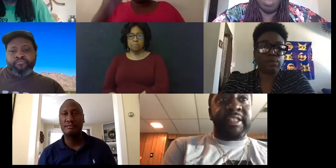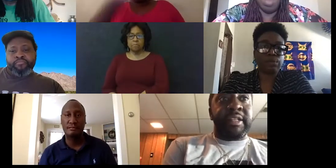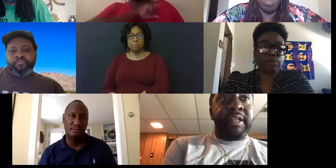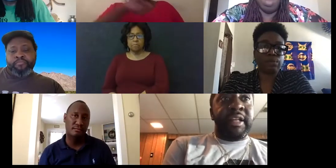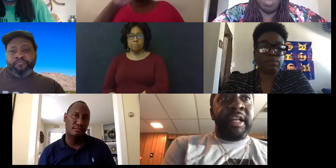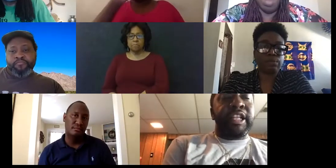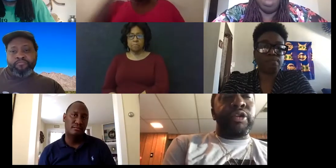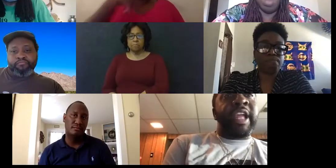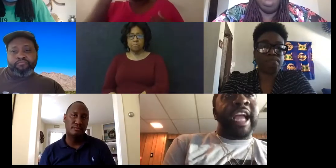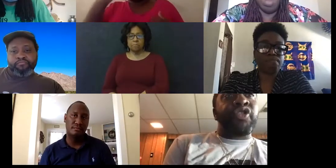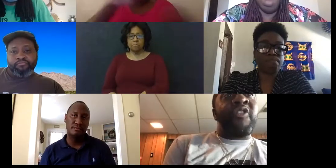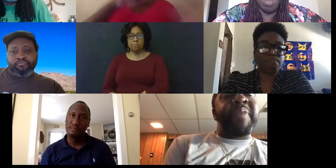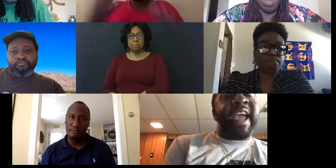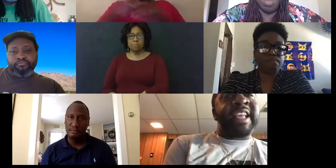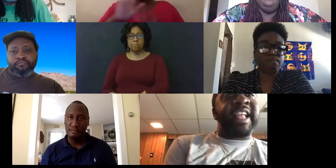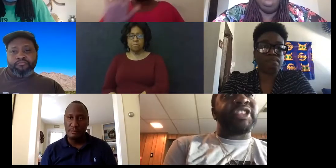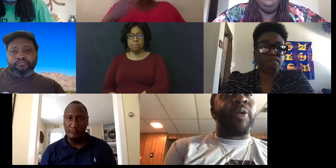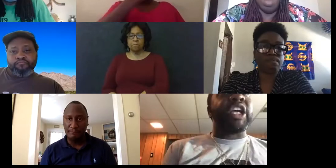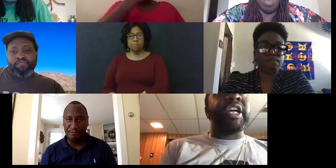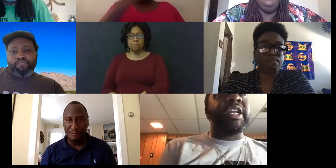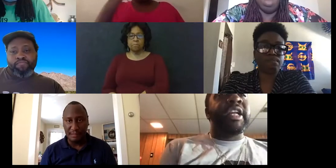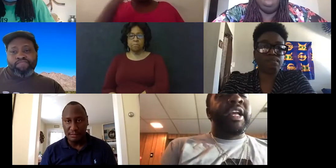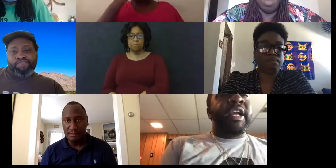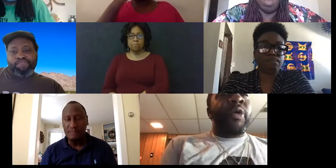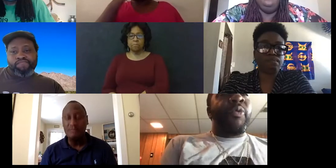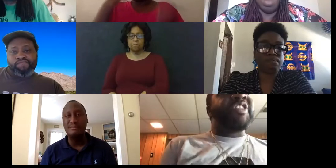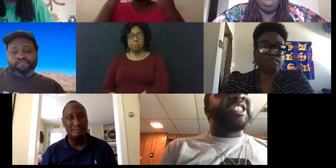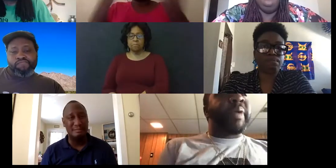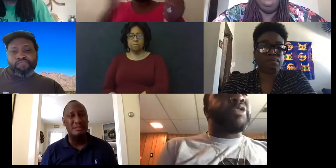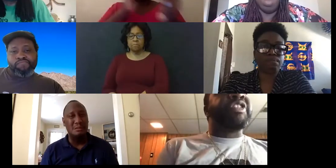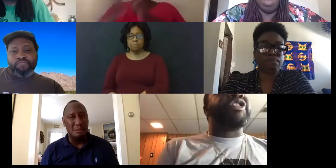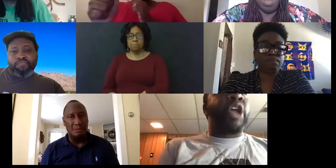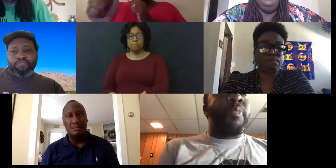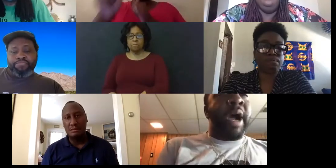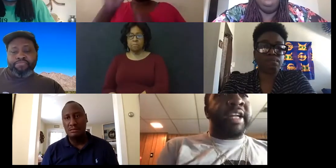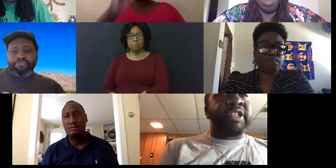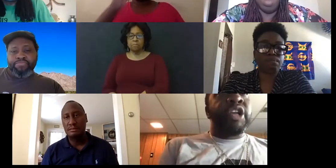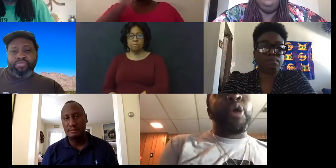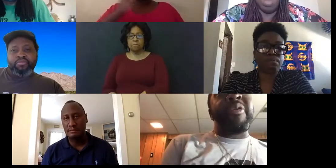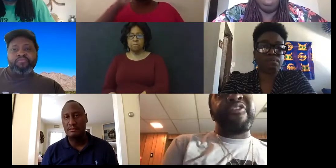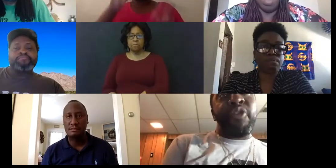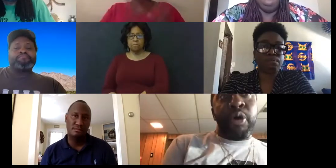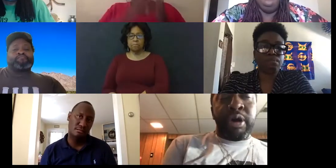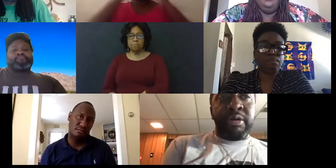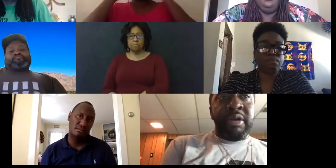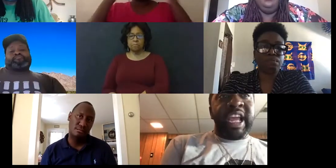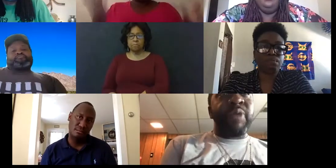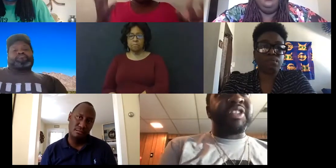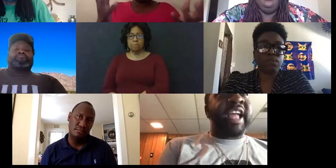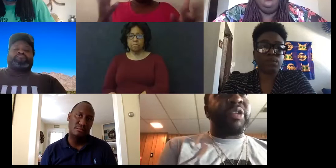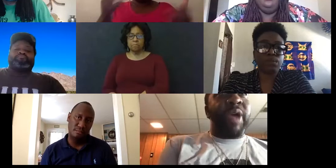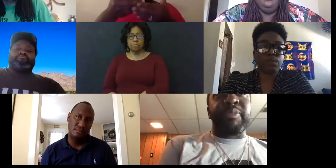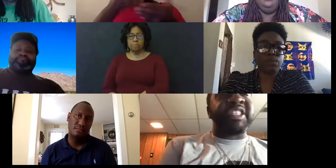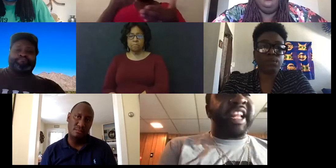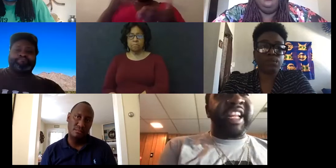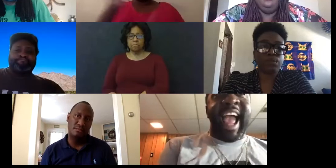eyes. Literally, I drove past that. So I couldn't, we've experienced it so much. So before, it was like